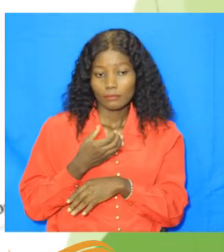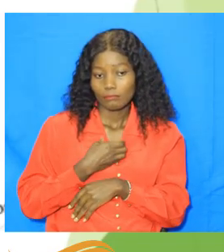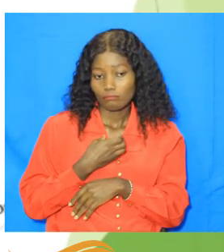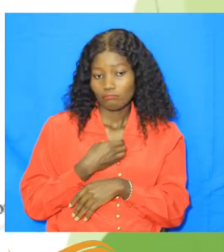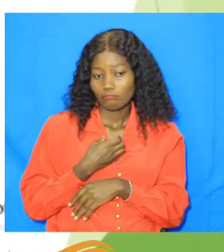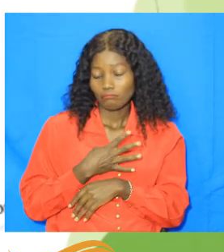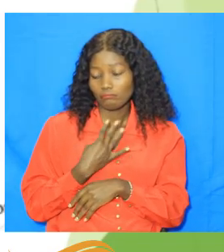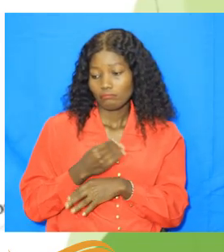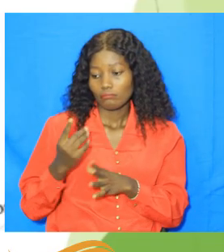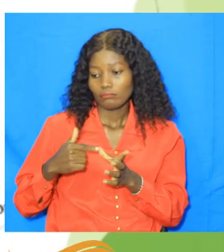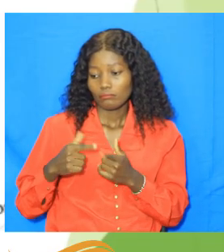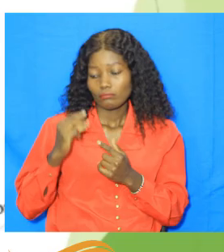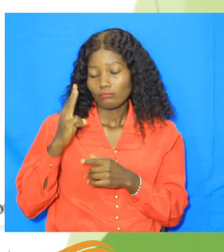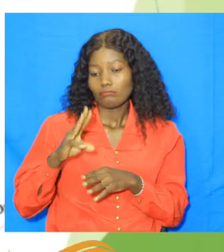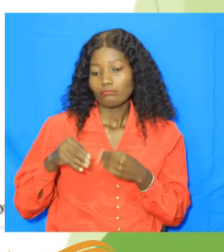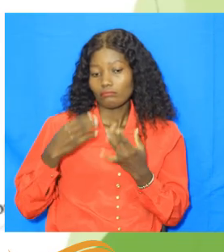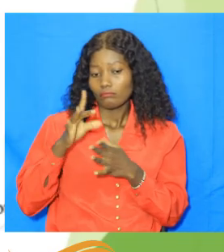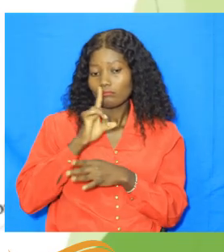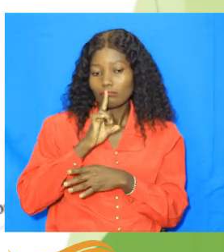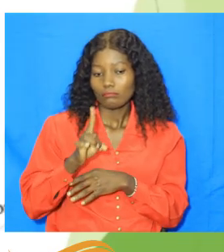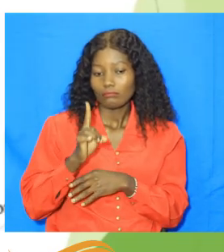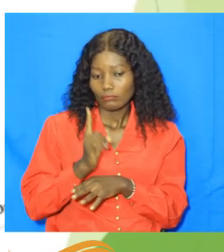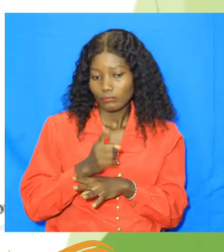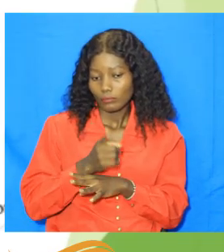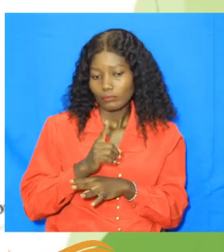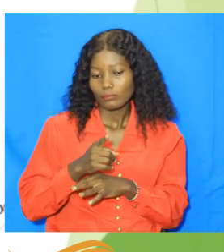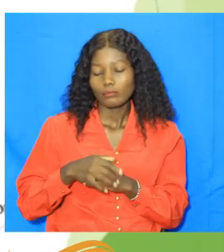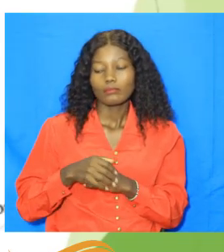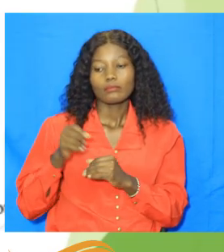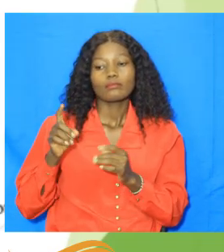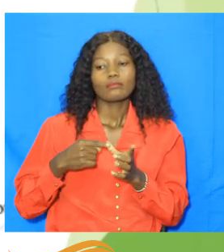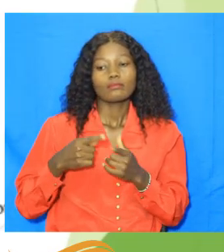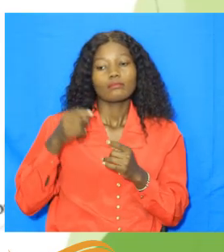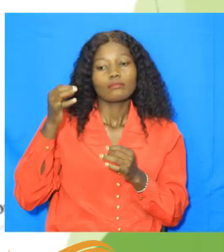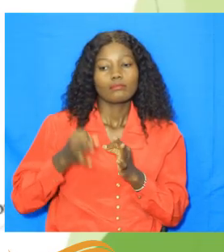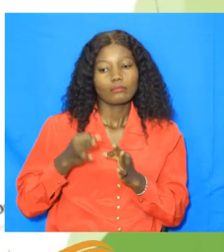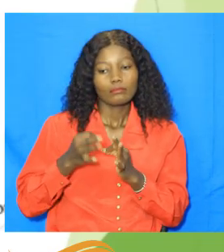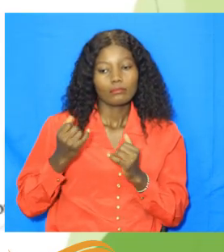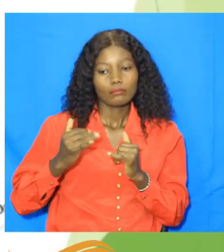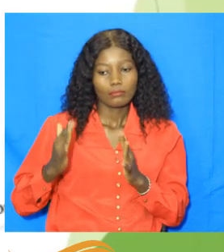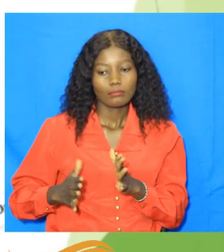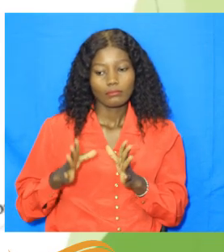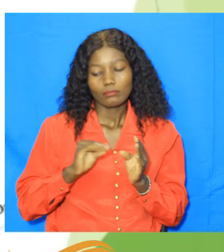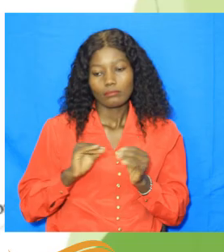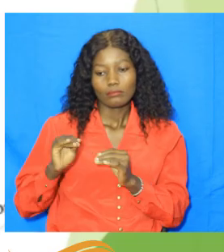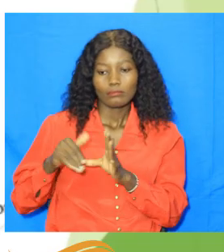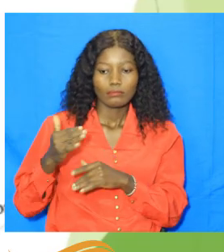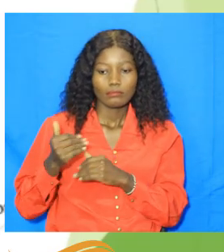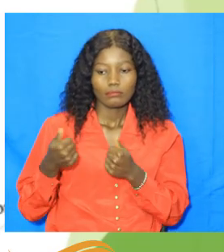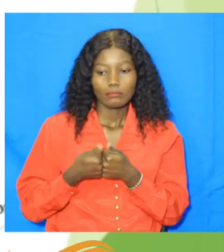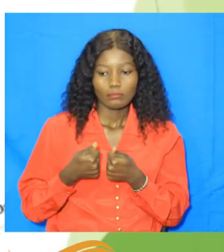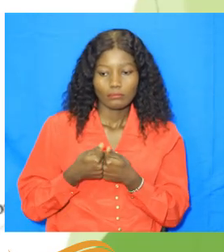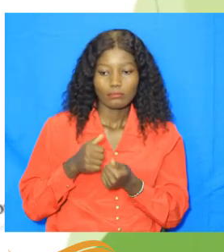accord, they will be given a warning. And if an athlete exits the competition